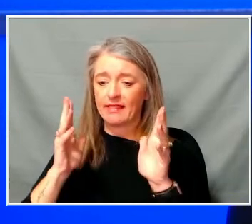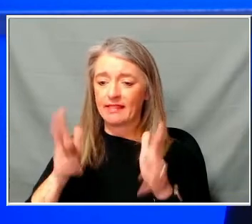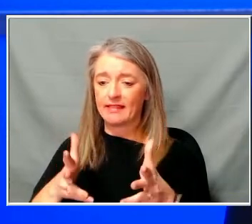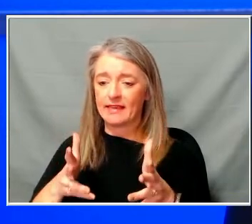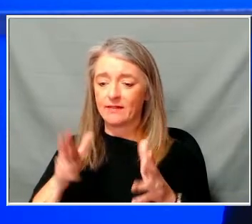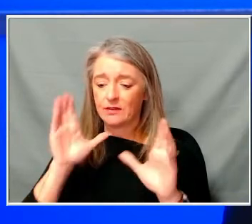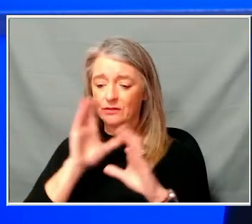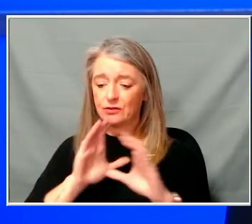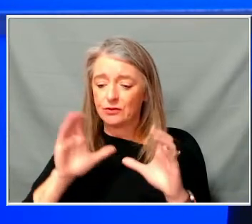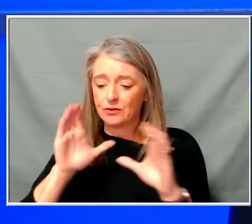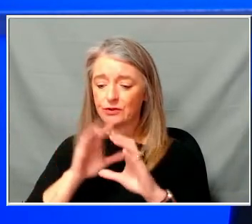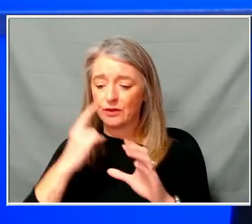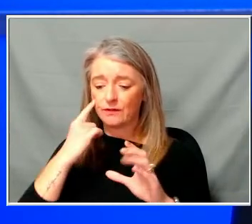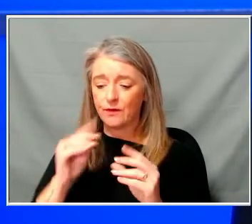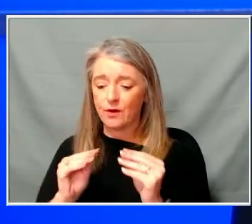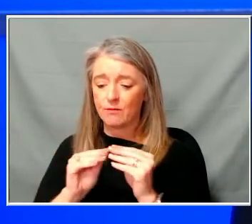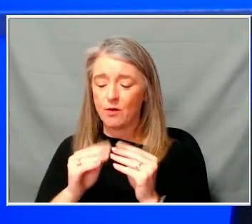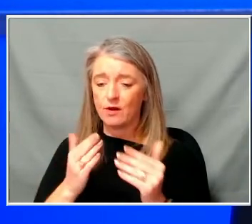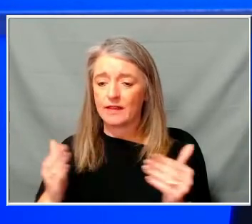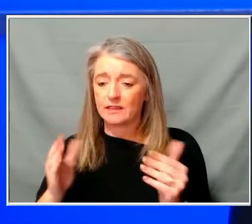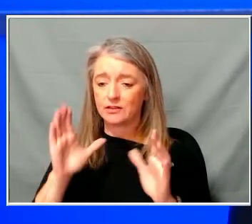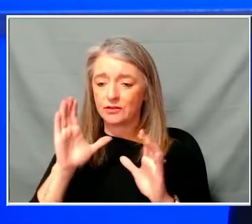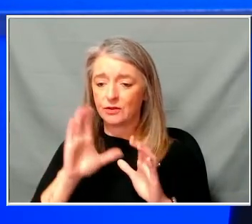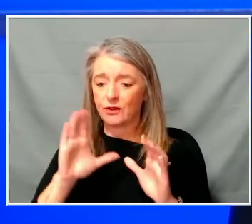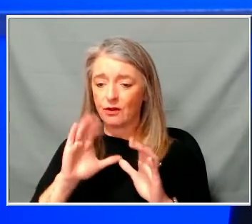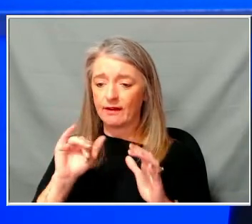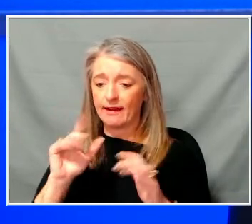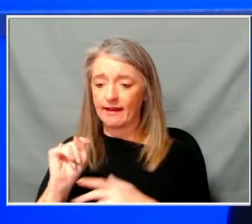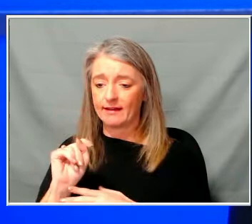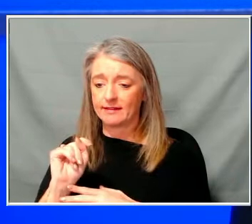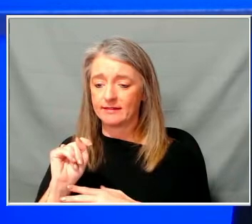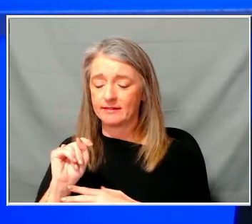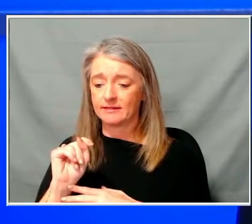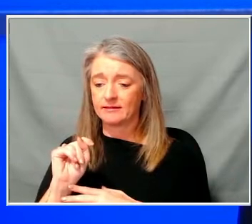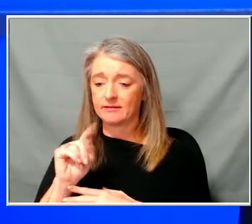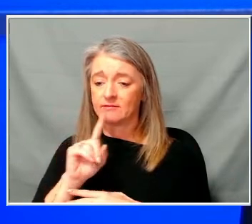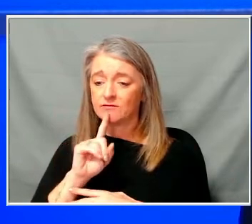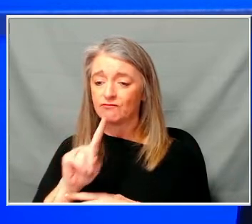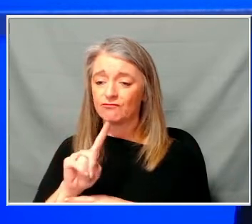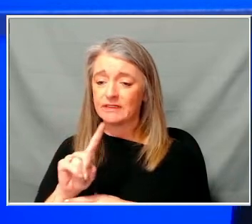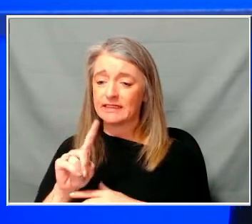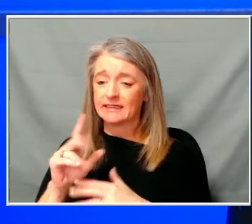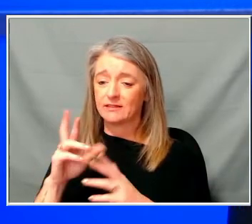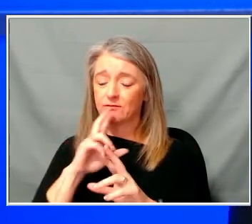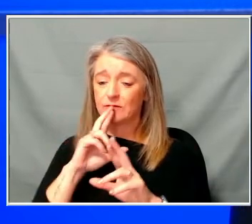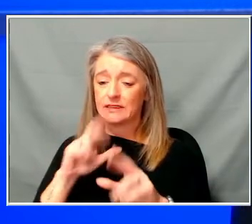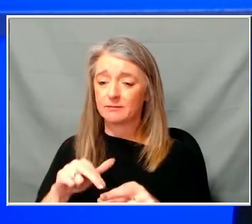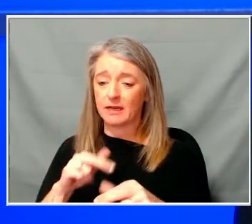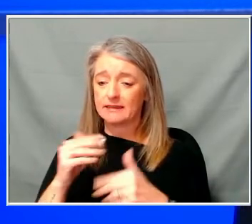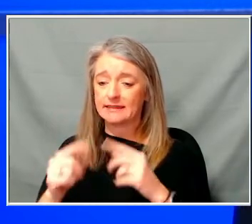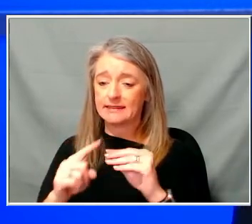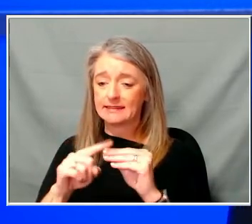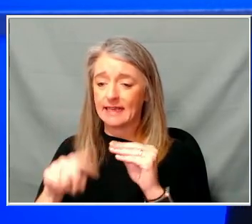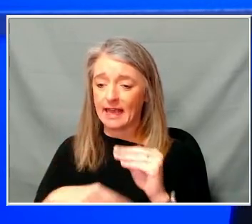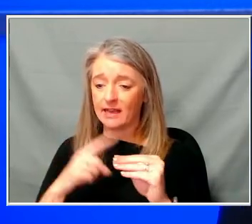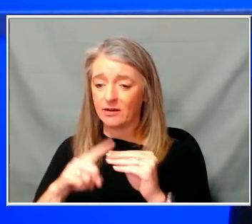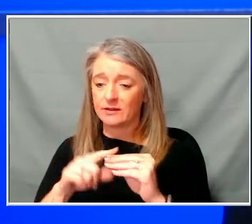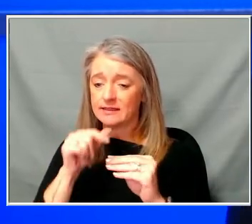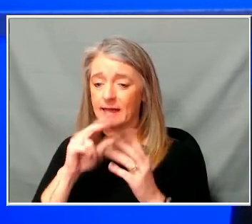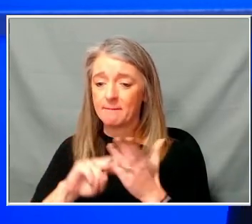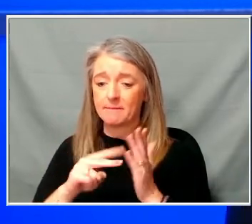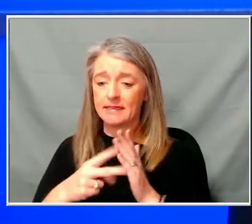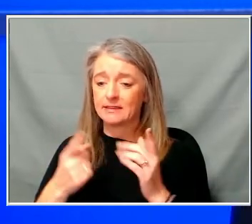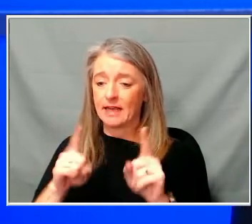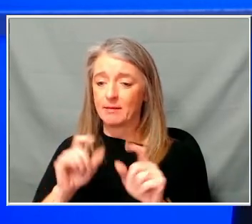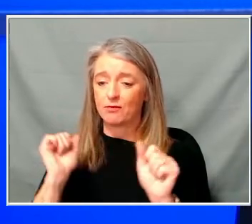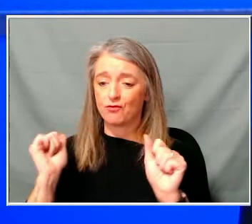more things to worry about. And it's a response cycle that isn't meant to happen all the